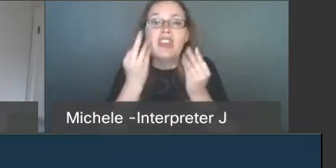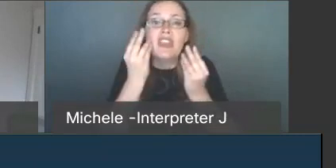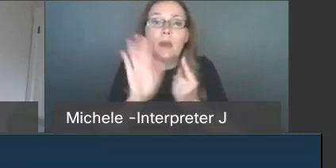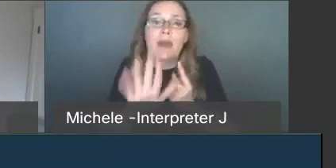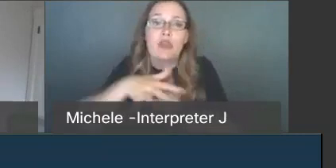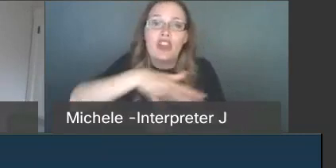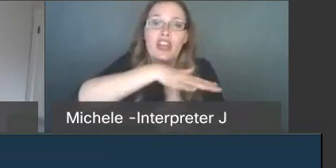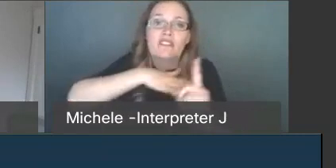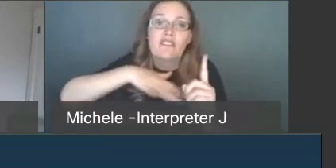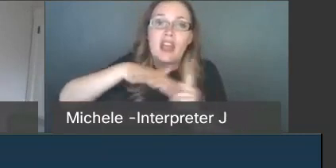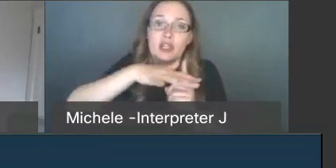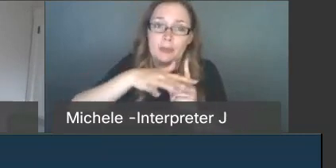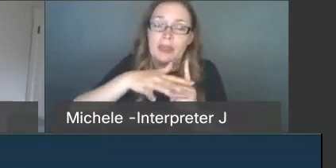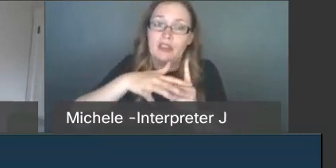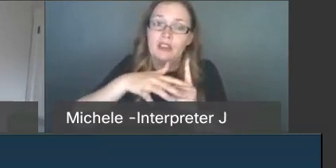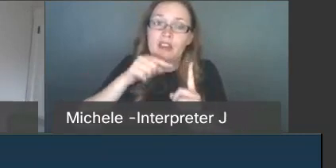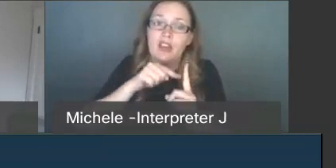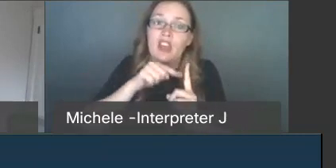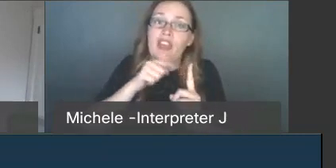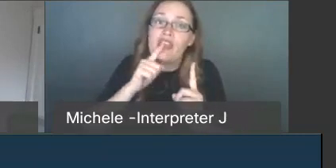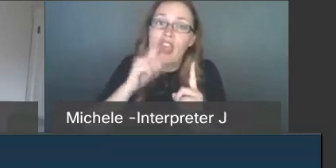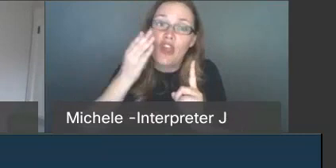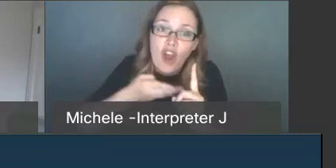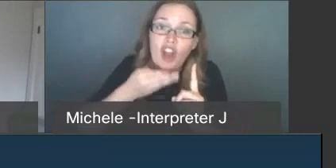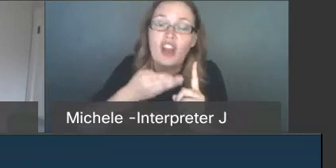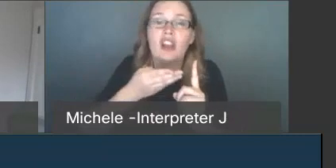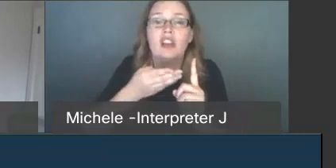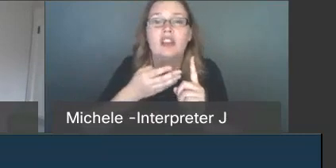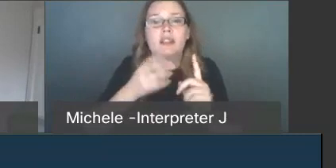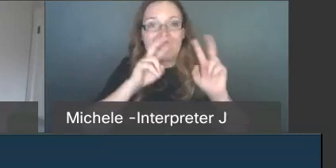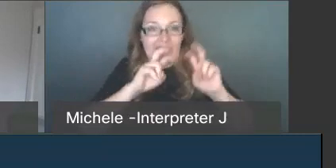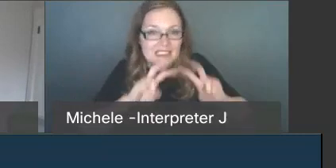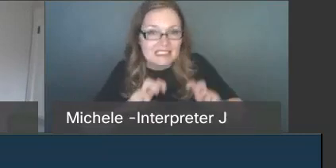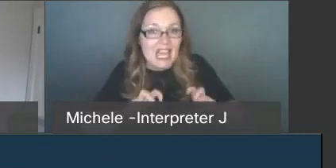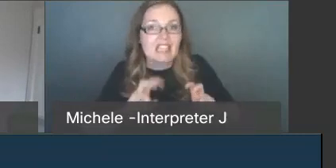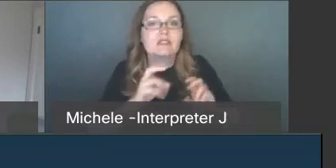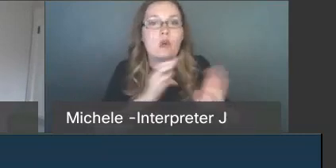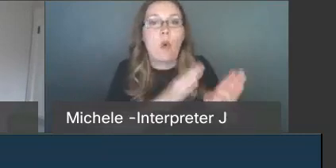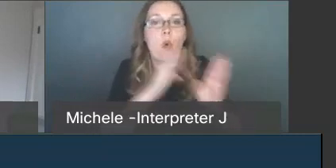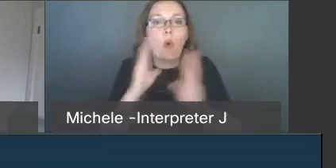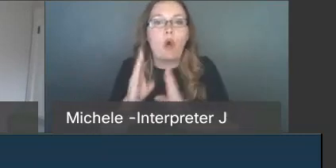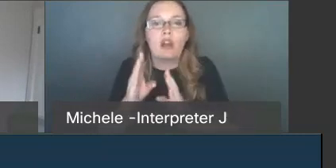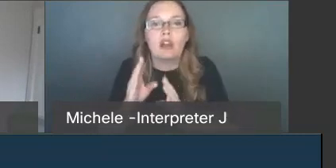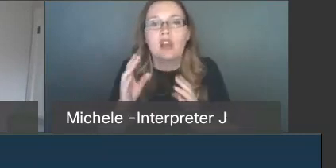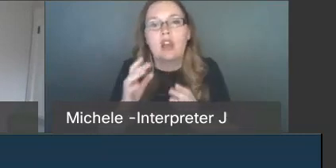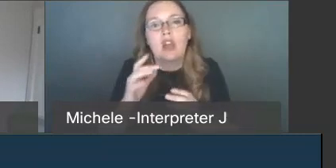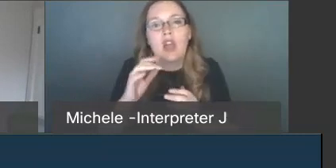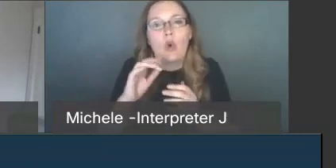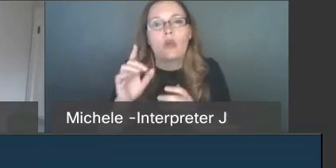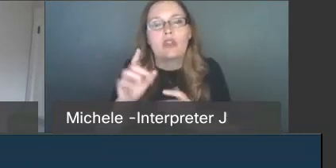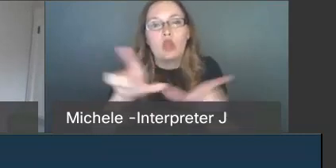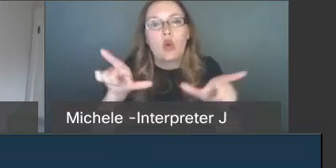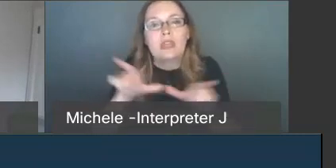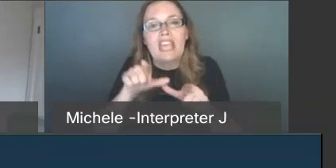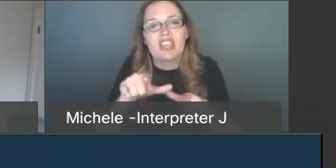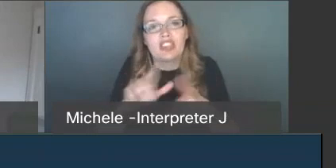and the environment within which they are being assessed, and also in which competency restoration is taking place. So